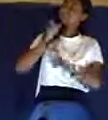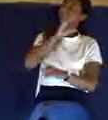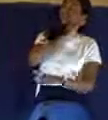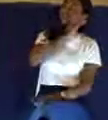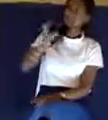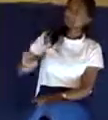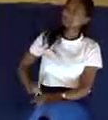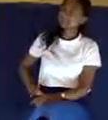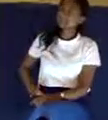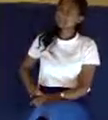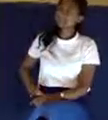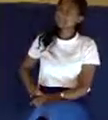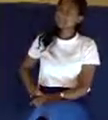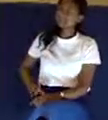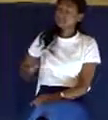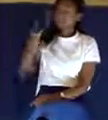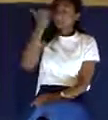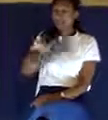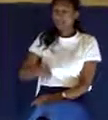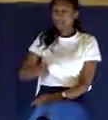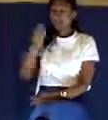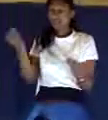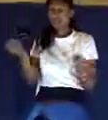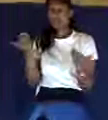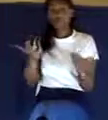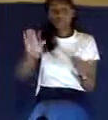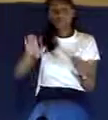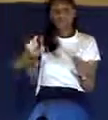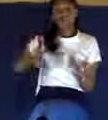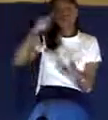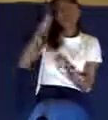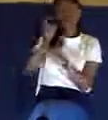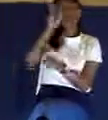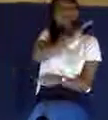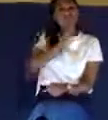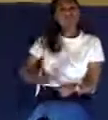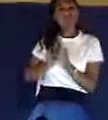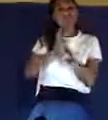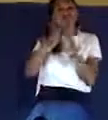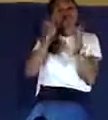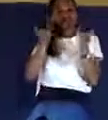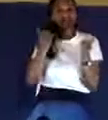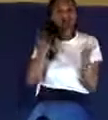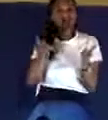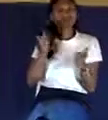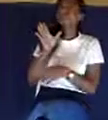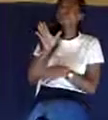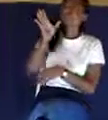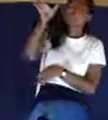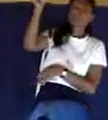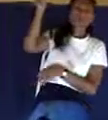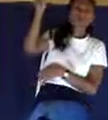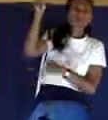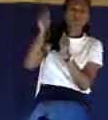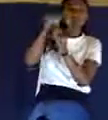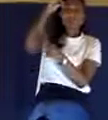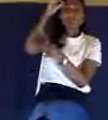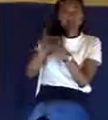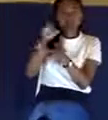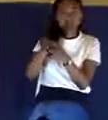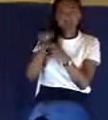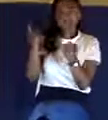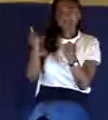Christ. And if there's someone here today that's never trusted Christ, may they reach out in faith. And with heads bowed and